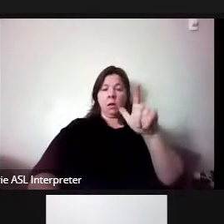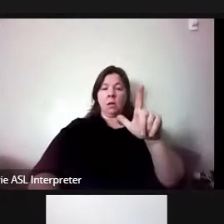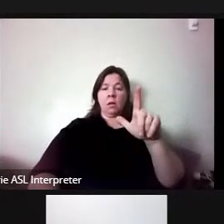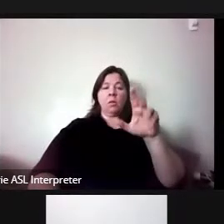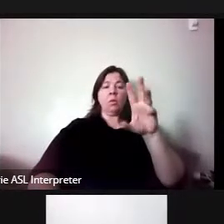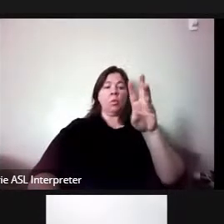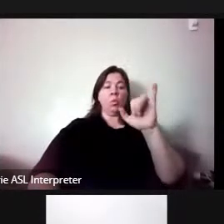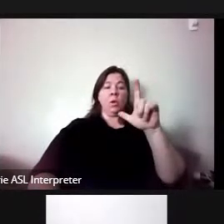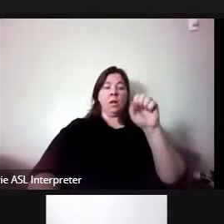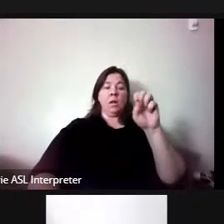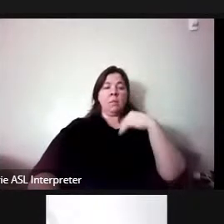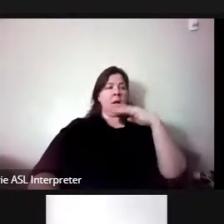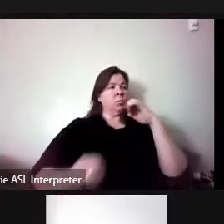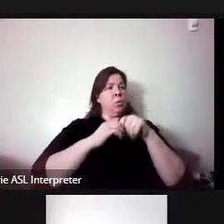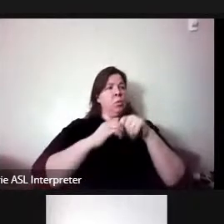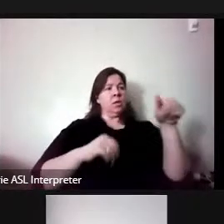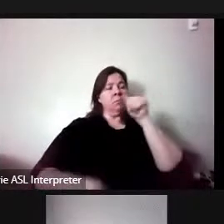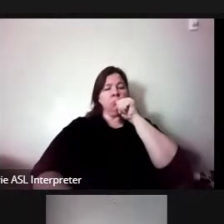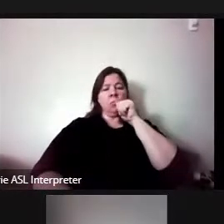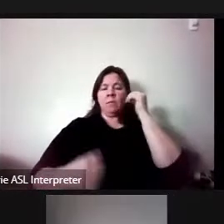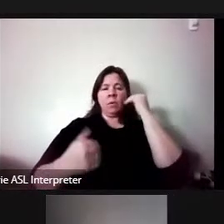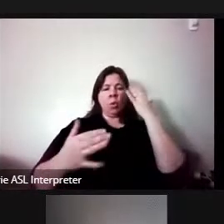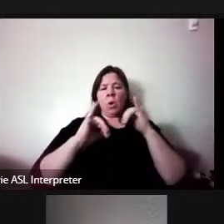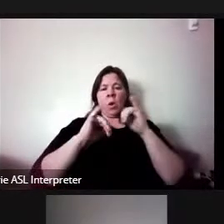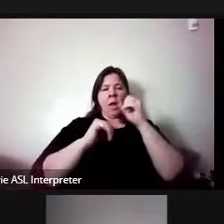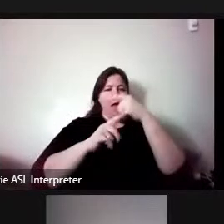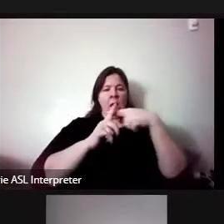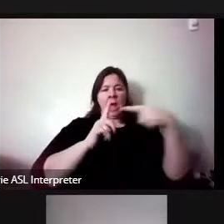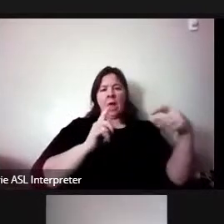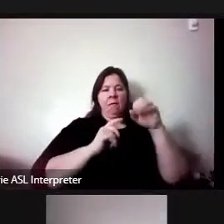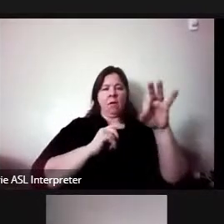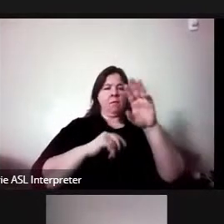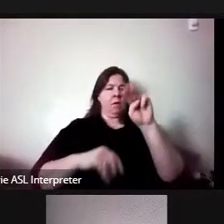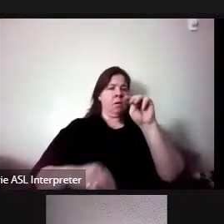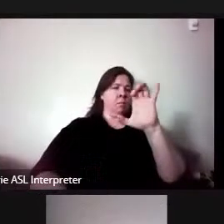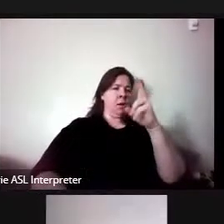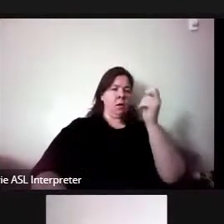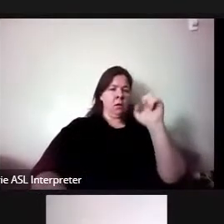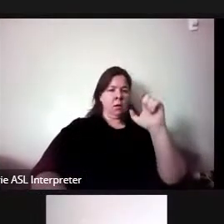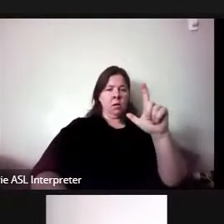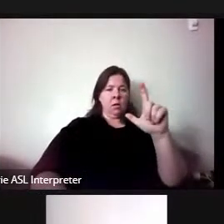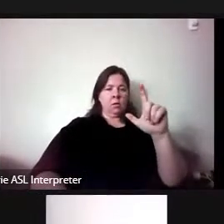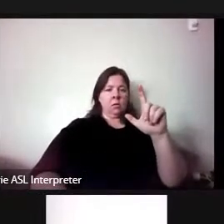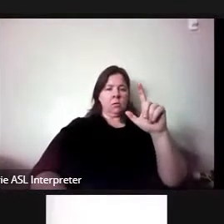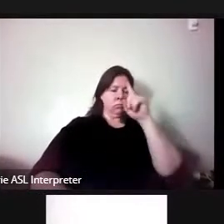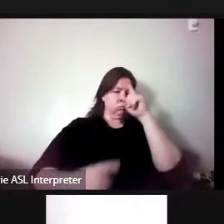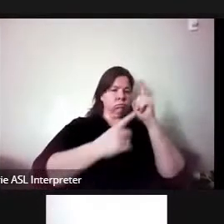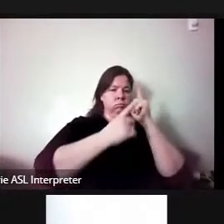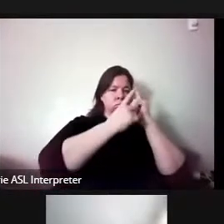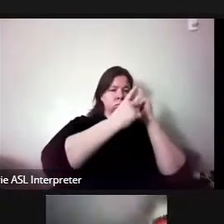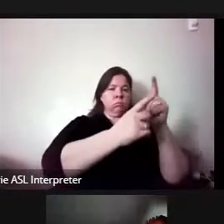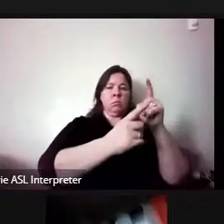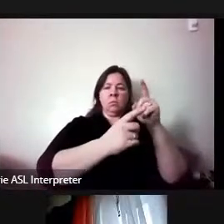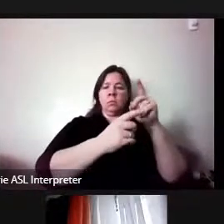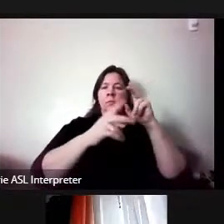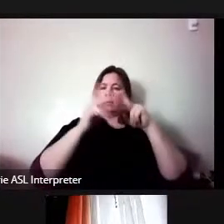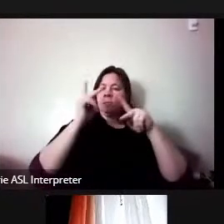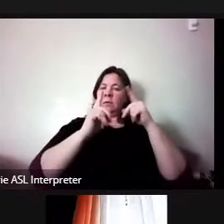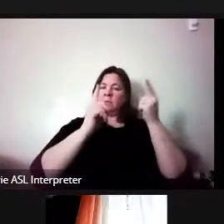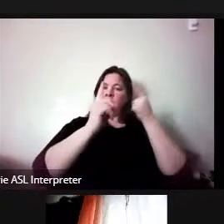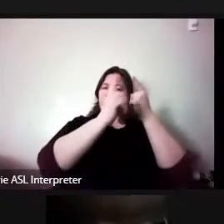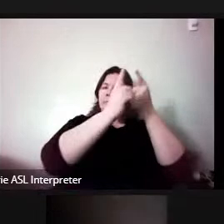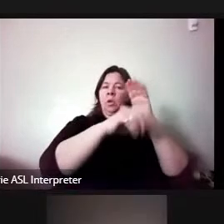spoken to Michael privately, and we do not know half of Michael's accomplishment. Michael is one of the most accomplished persons